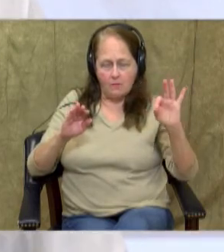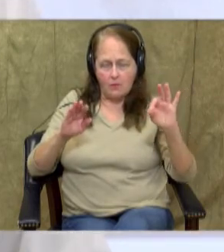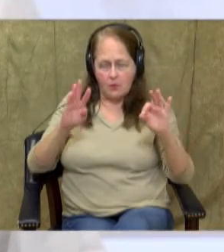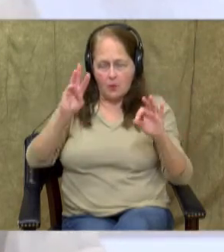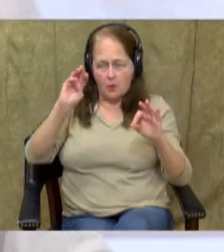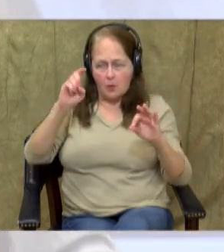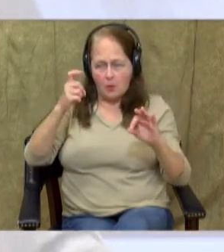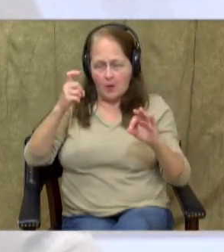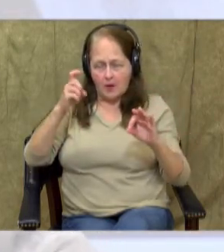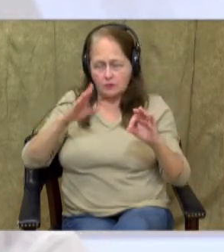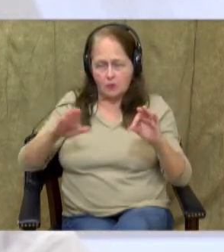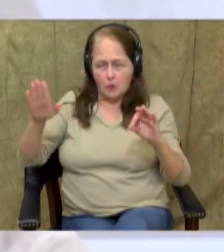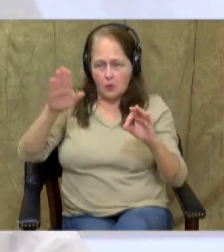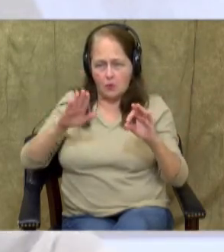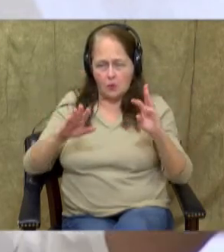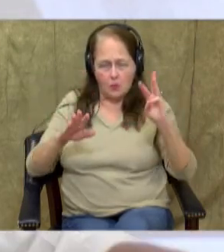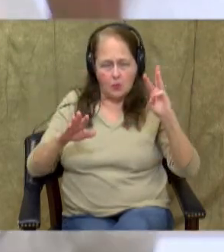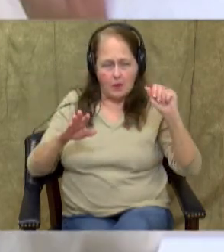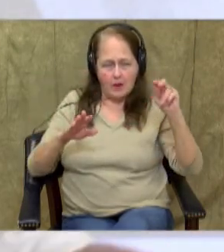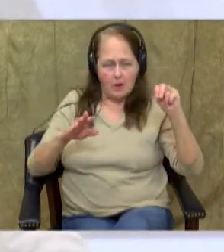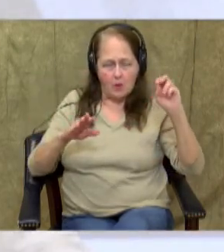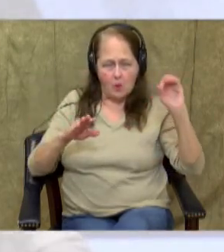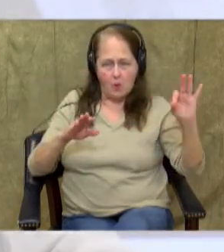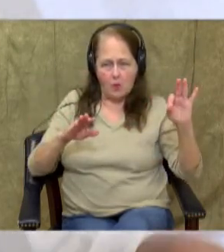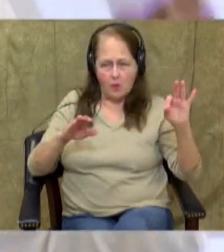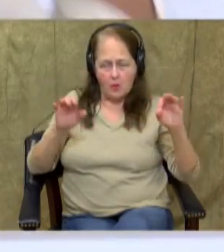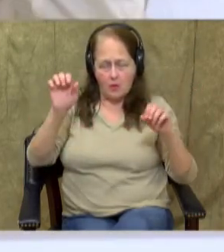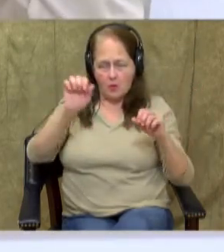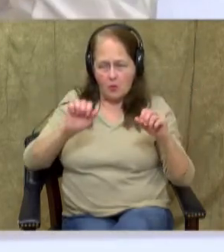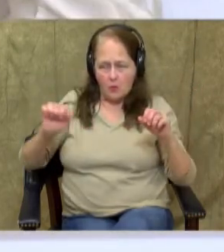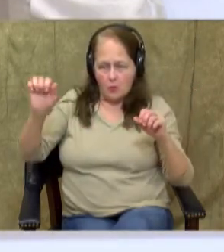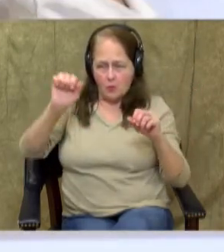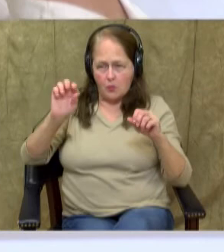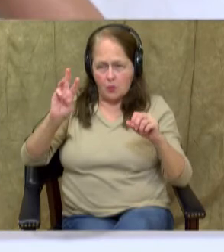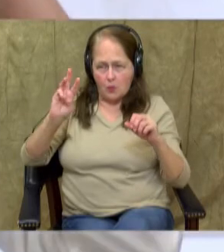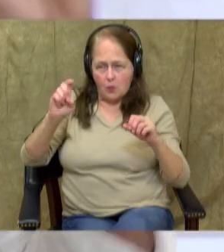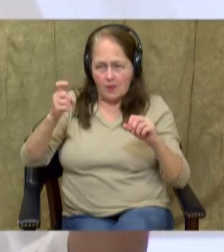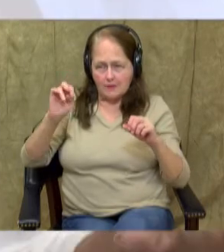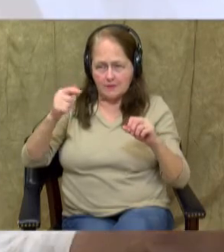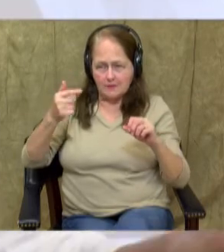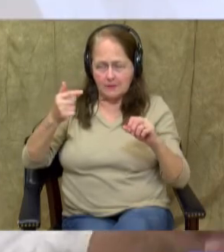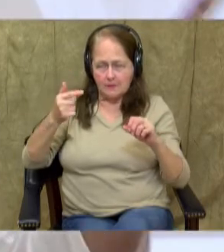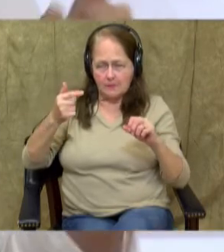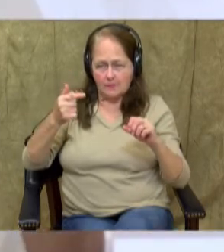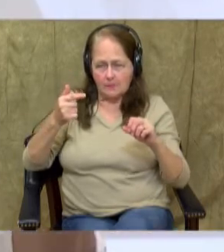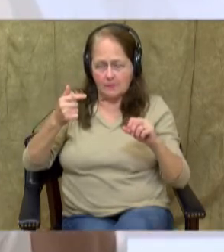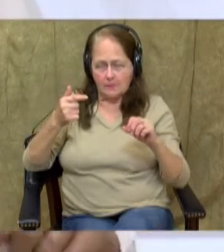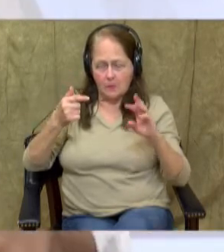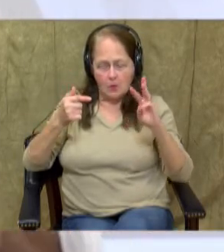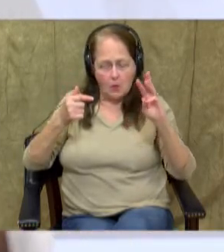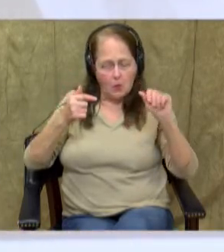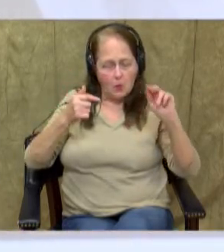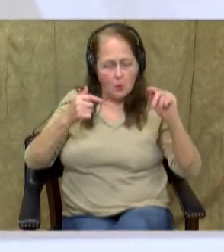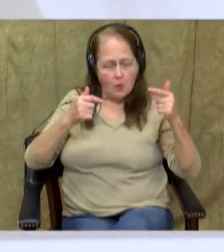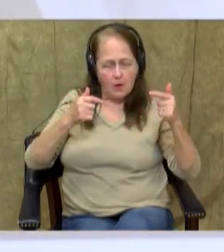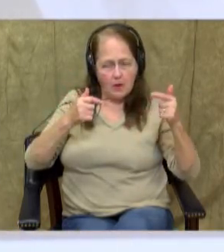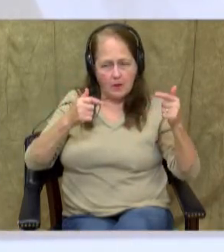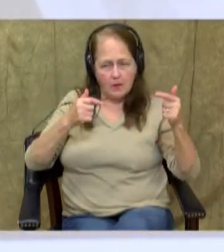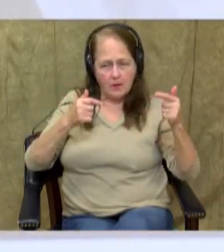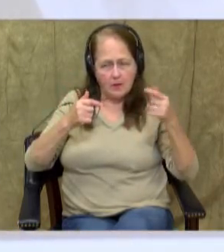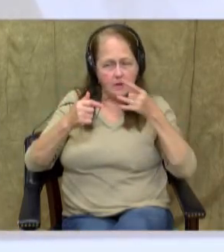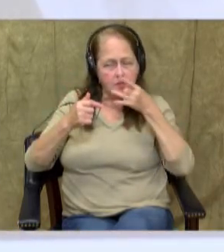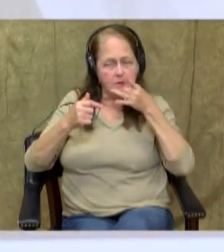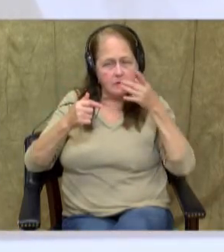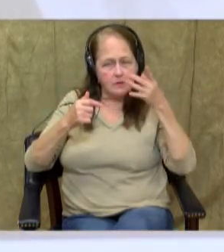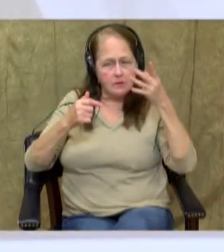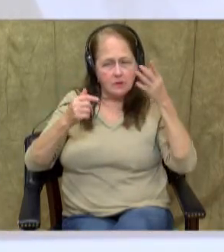on, wane off. If it's waxing, the lit portion is growing. If it's waning, the lit portion